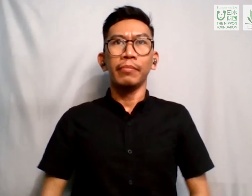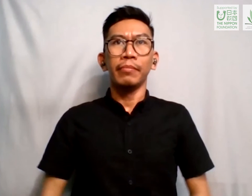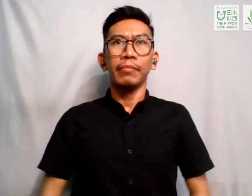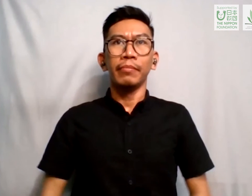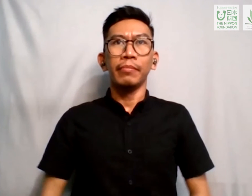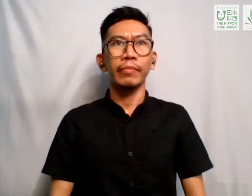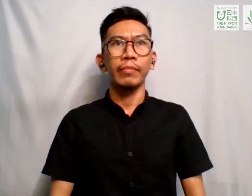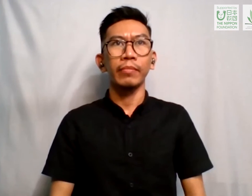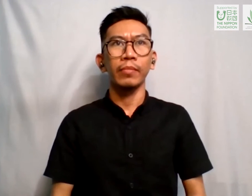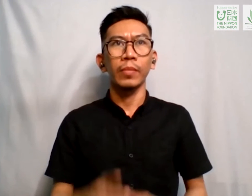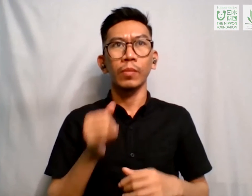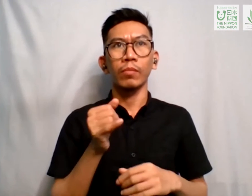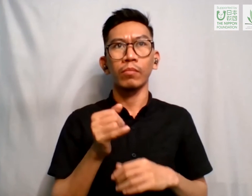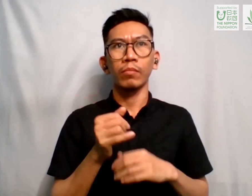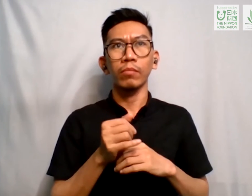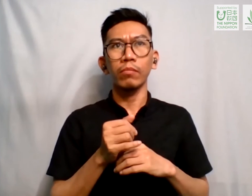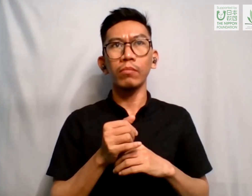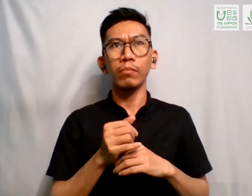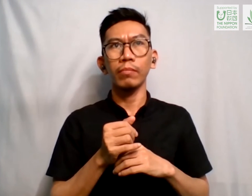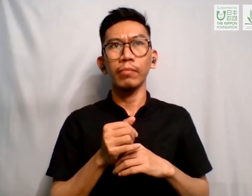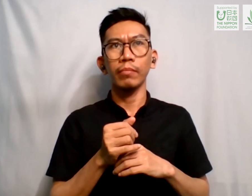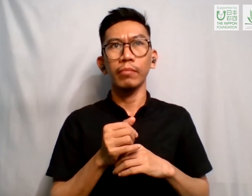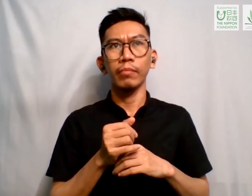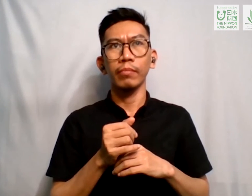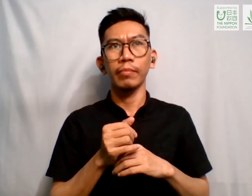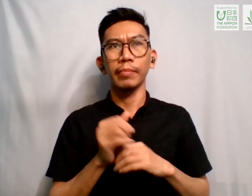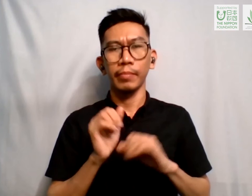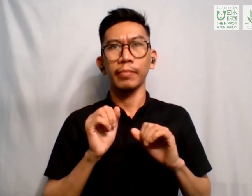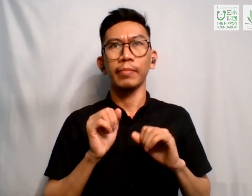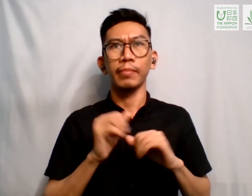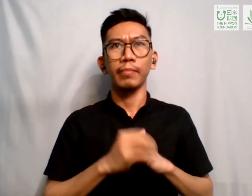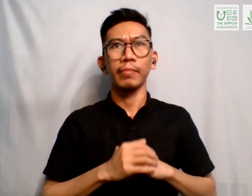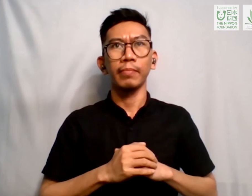Or for example, the